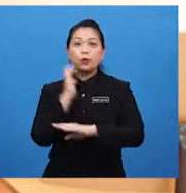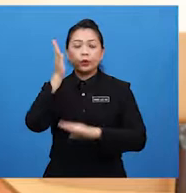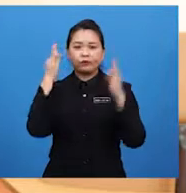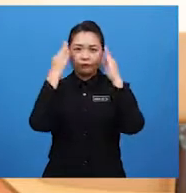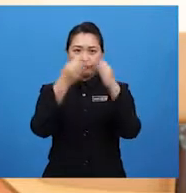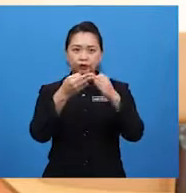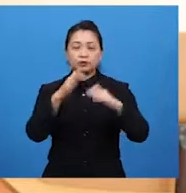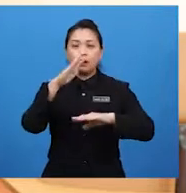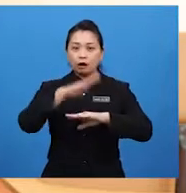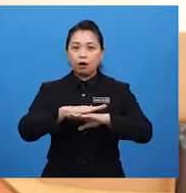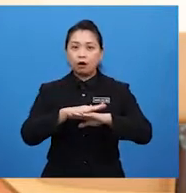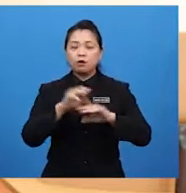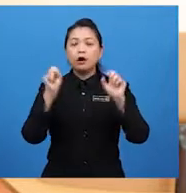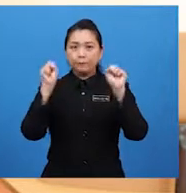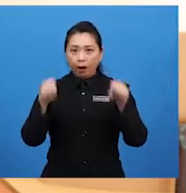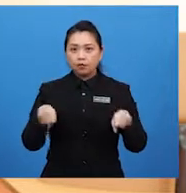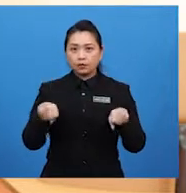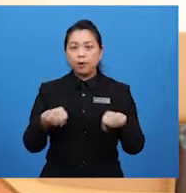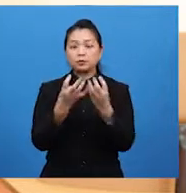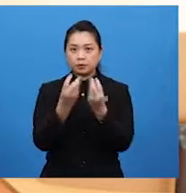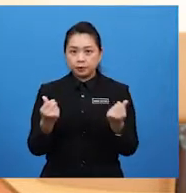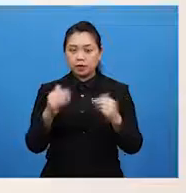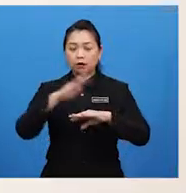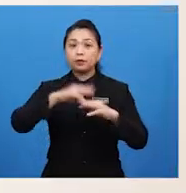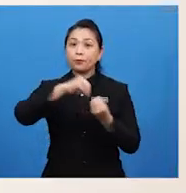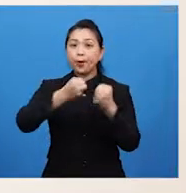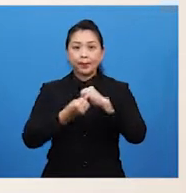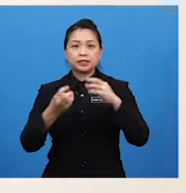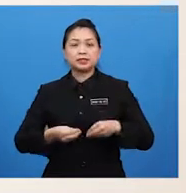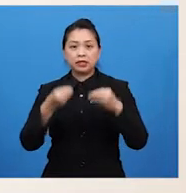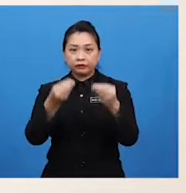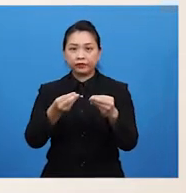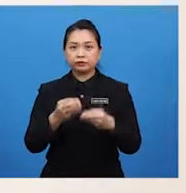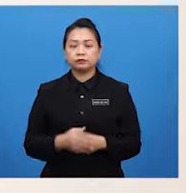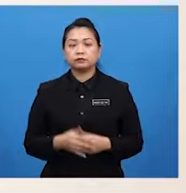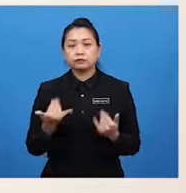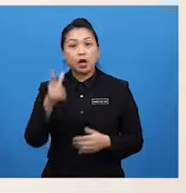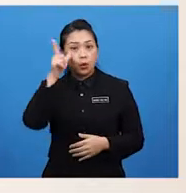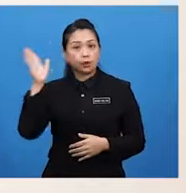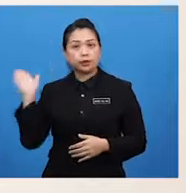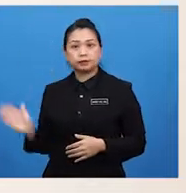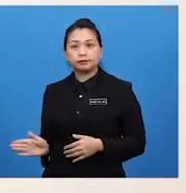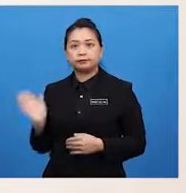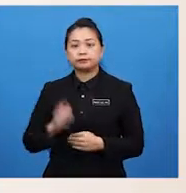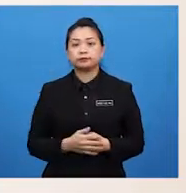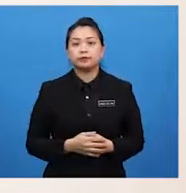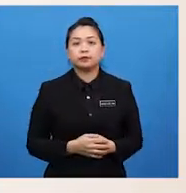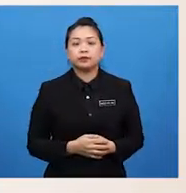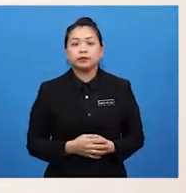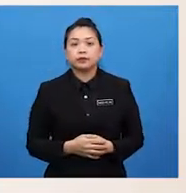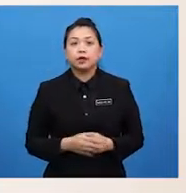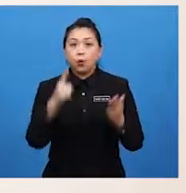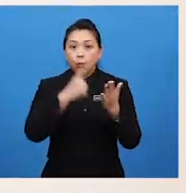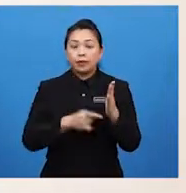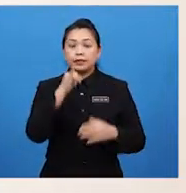on possible solutions for the problem given. Let us look at the question again. What is